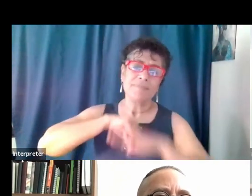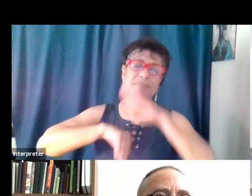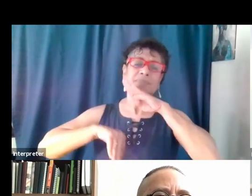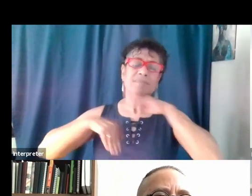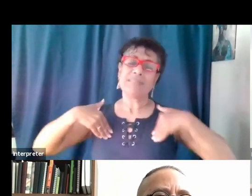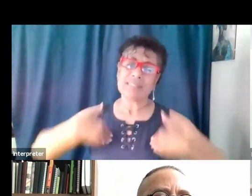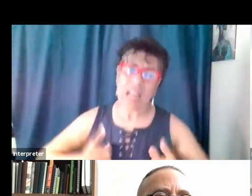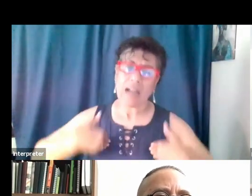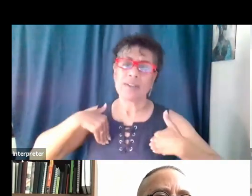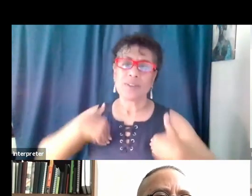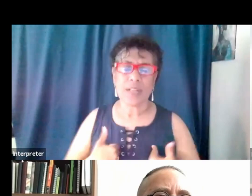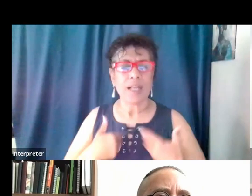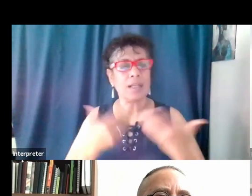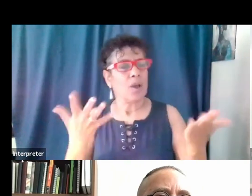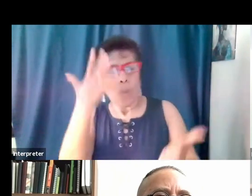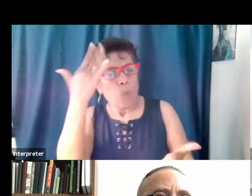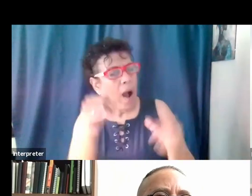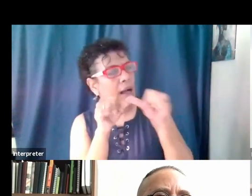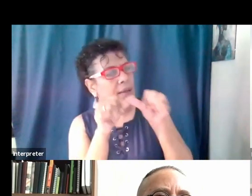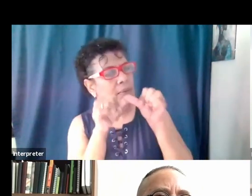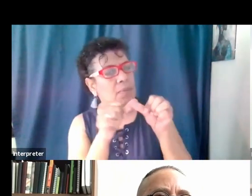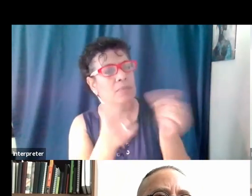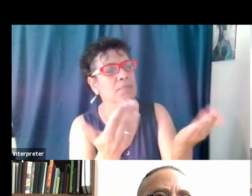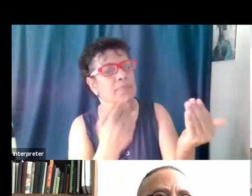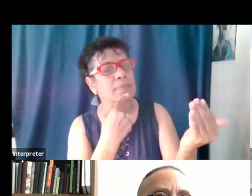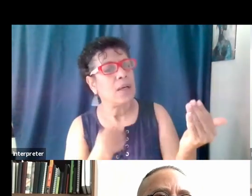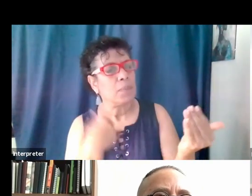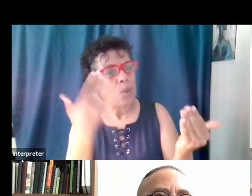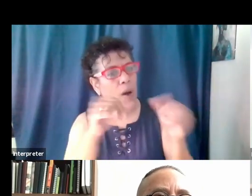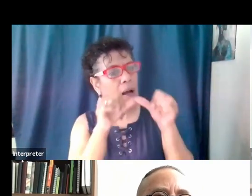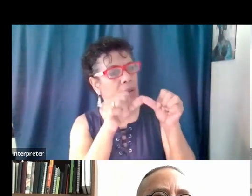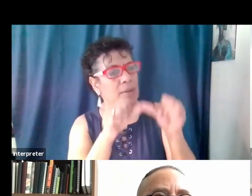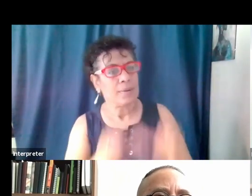I mean, what is it that keeps you going? I have no other space except the space that